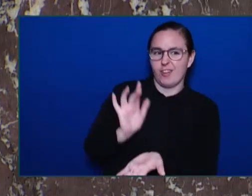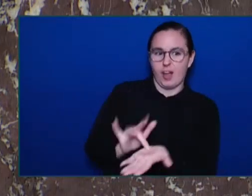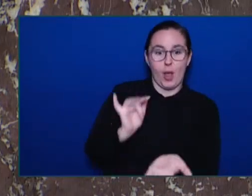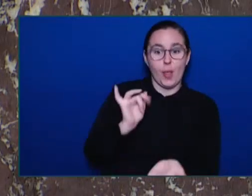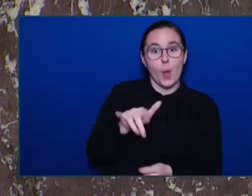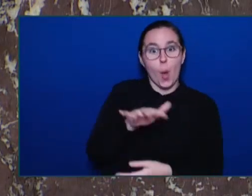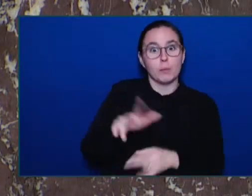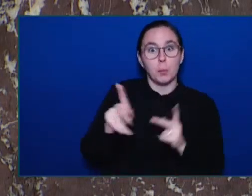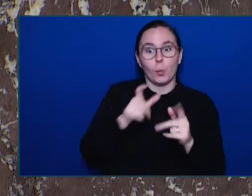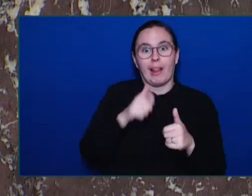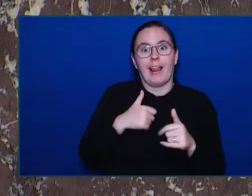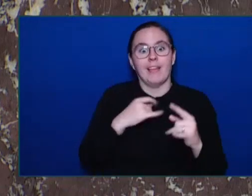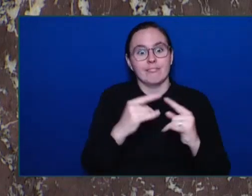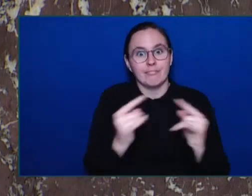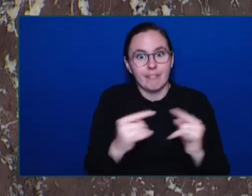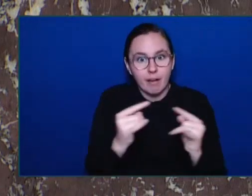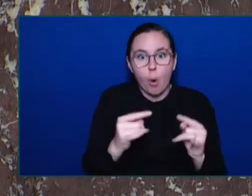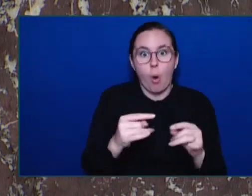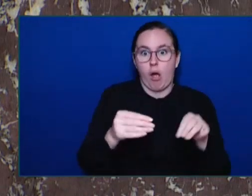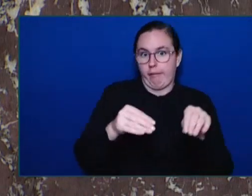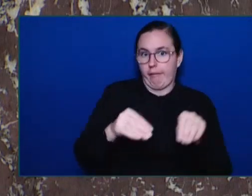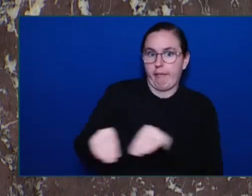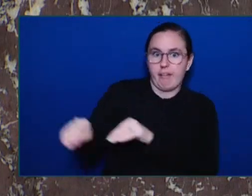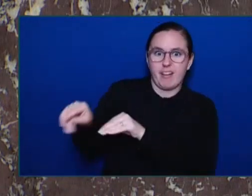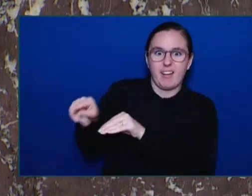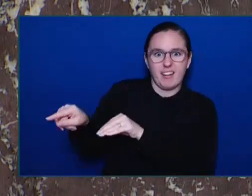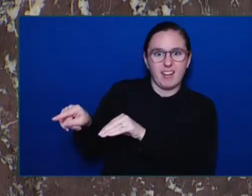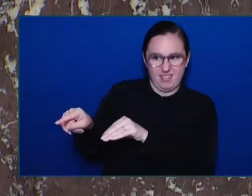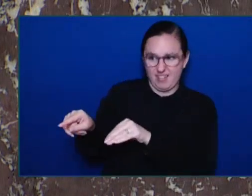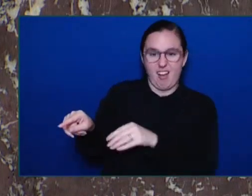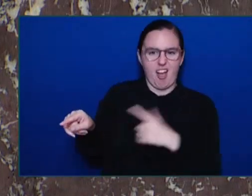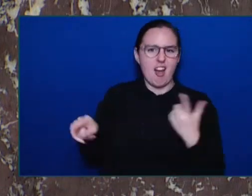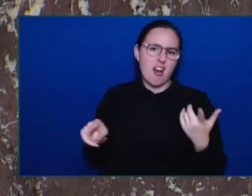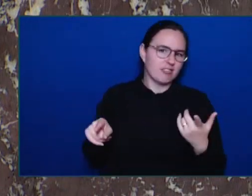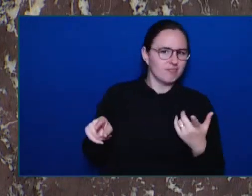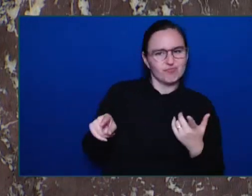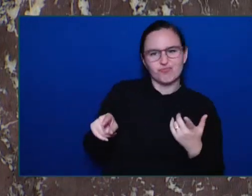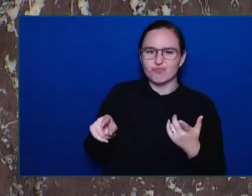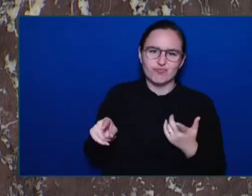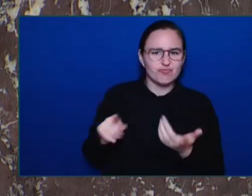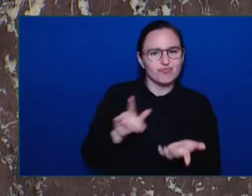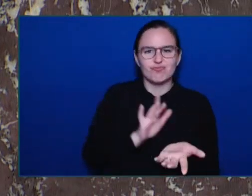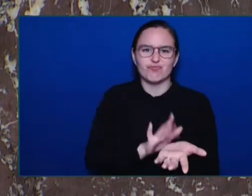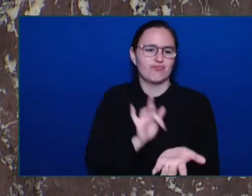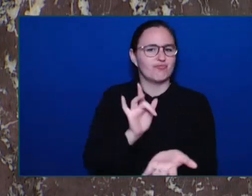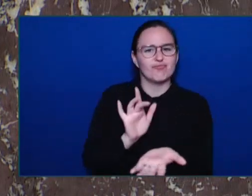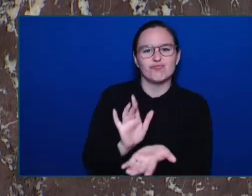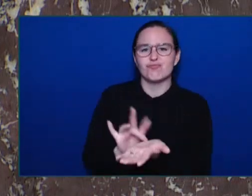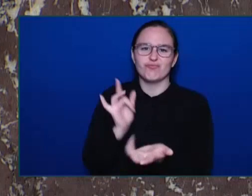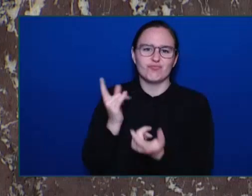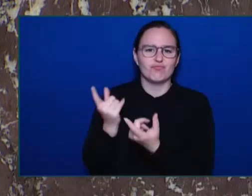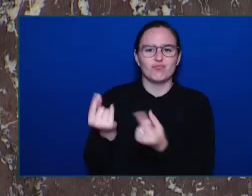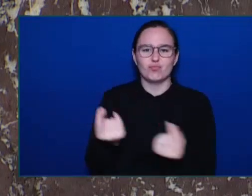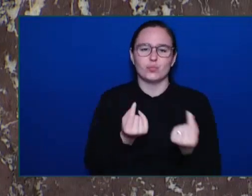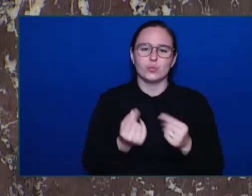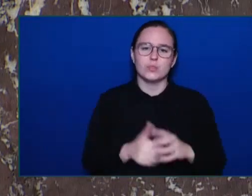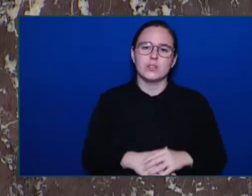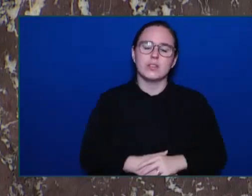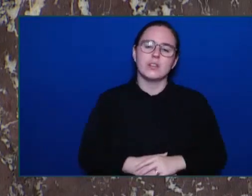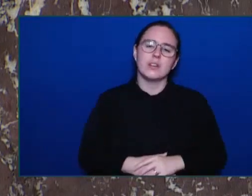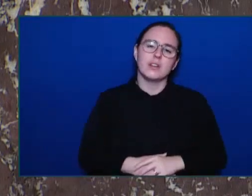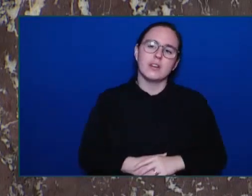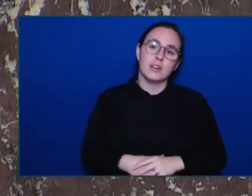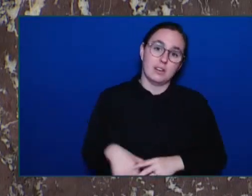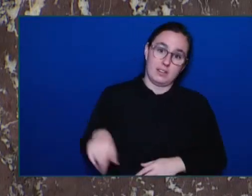exploiting people. Many of these supportive housing locations are not safe." End quote.